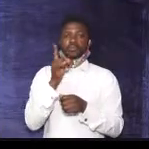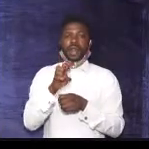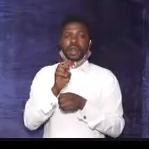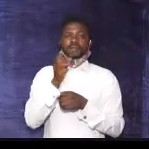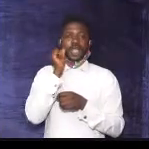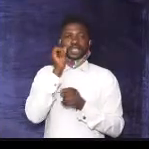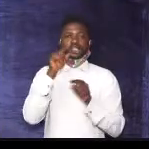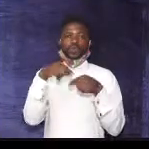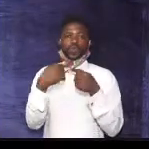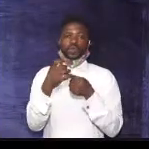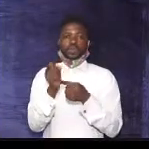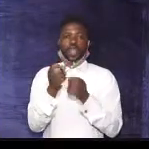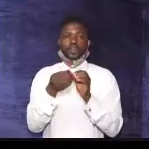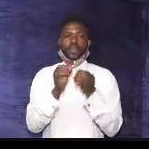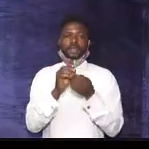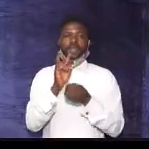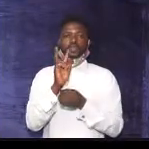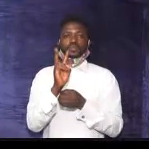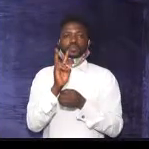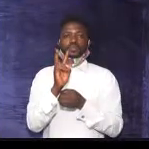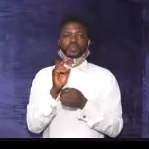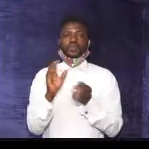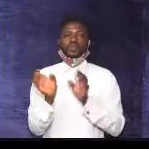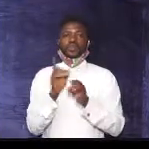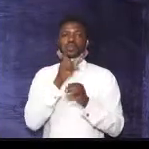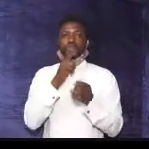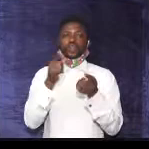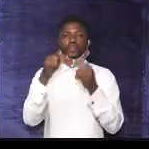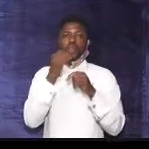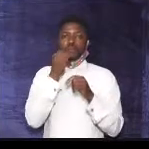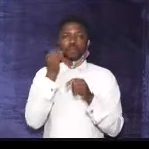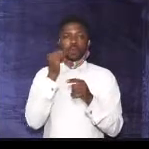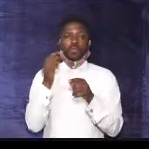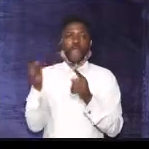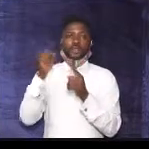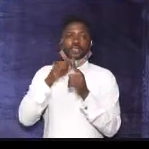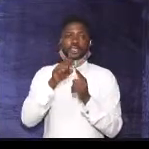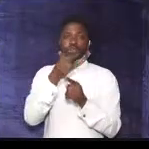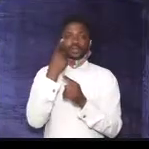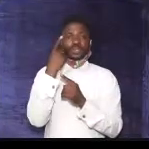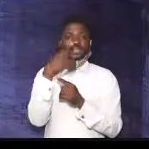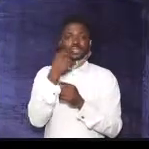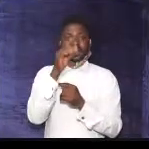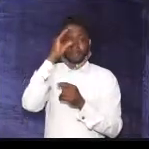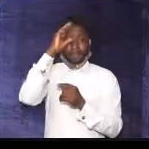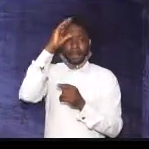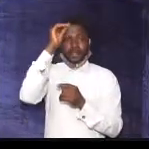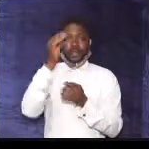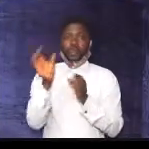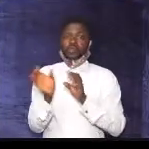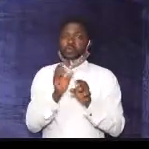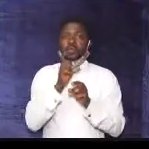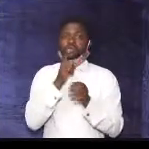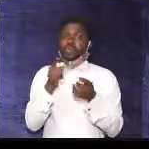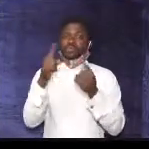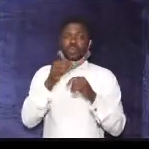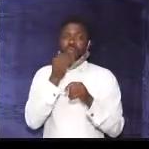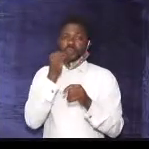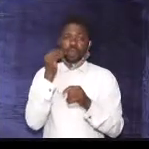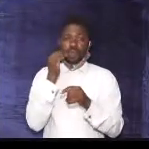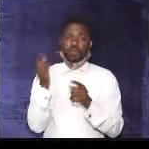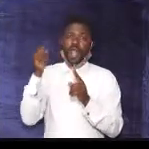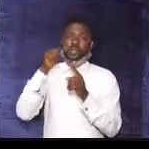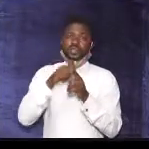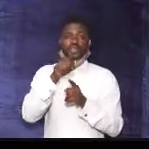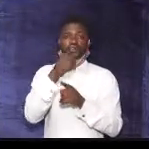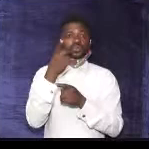mom wherever she goes. 2. Do not come home until you see the man. Do not